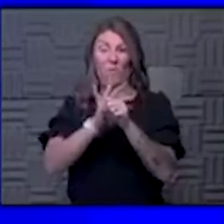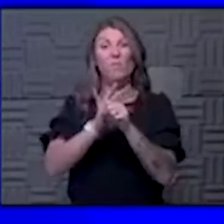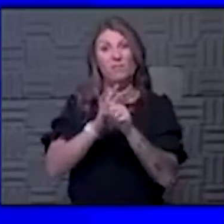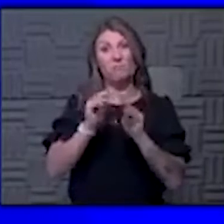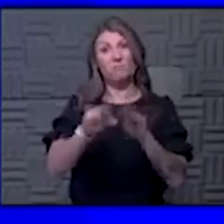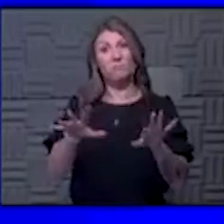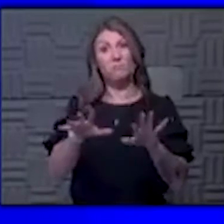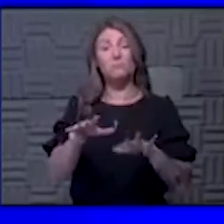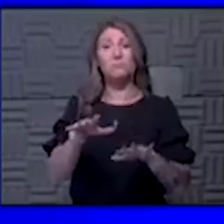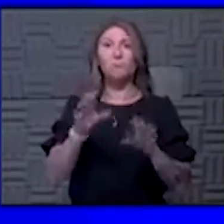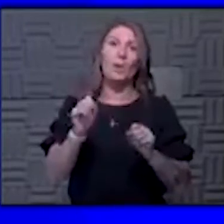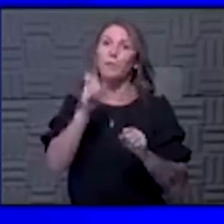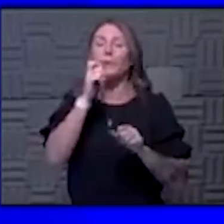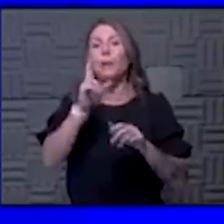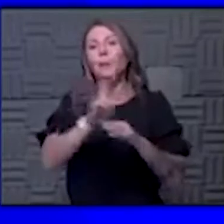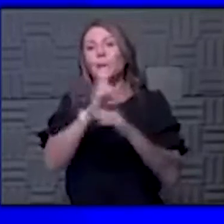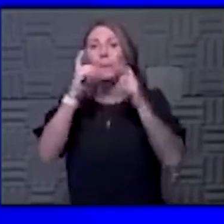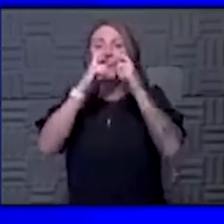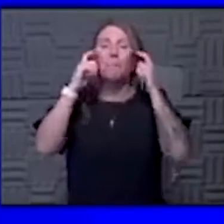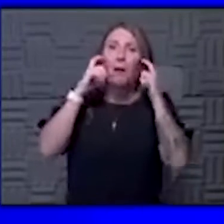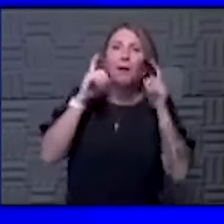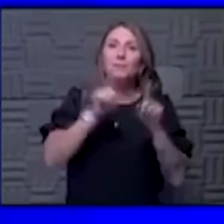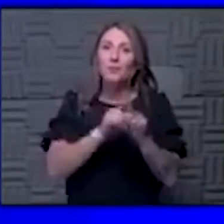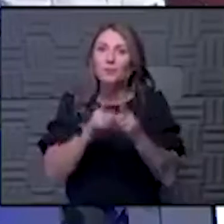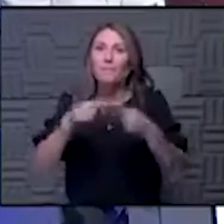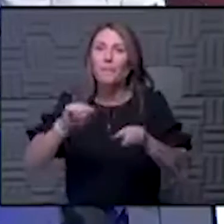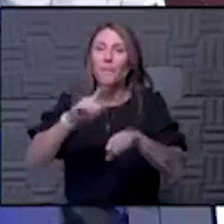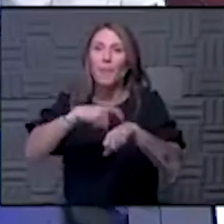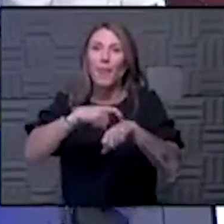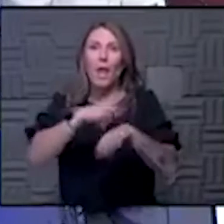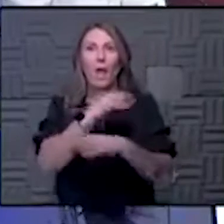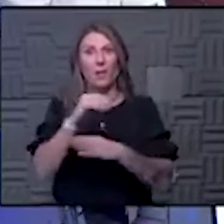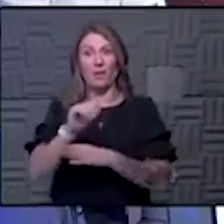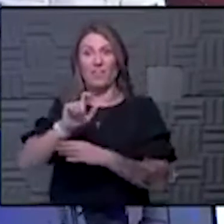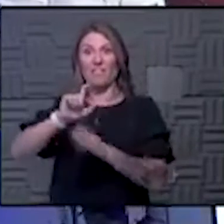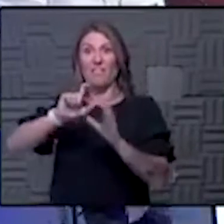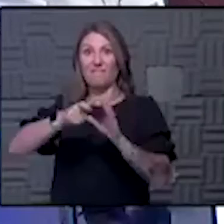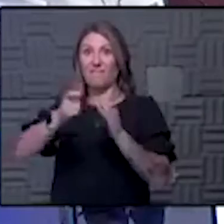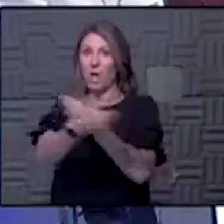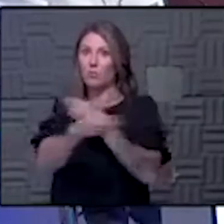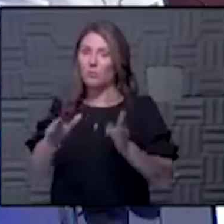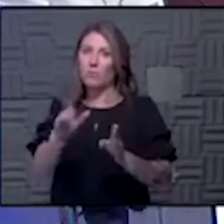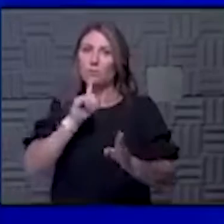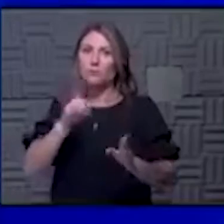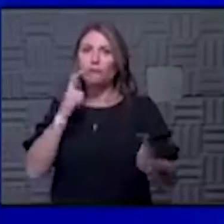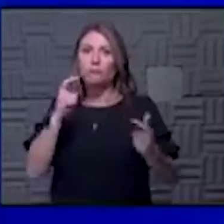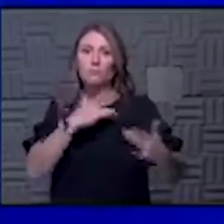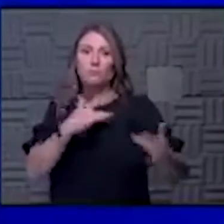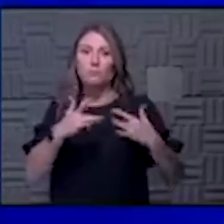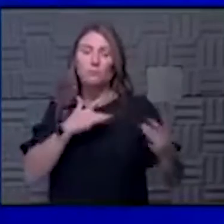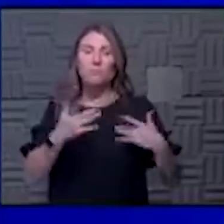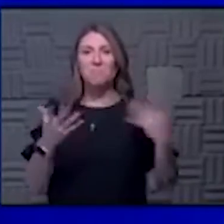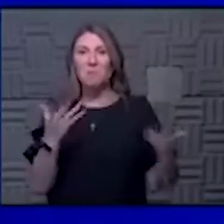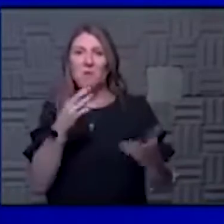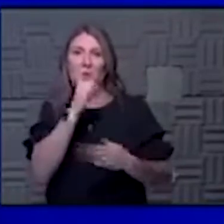you probably are not wearing masks during those times as well. I think the locker room is a big source of concern. Yeah. It may not be just the time on the ice. Right. But to the question, are you